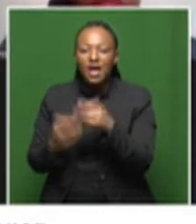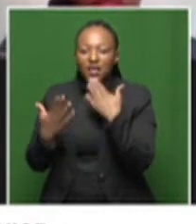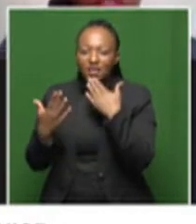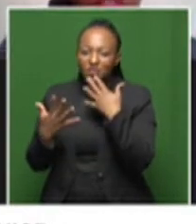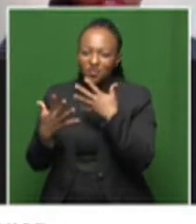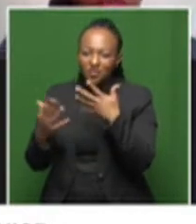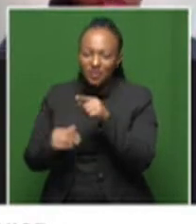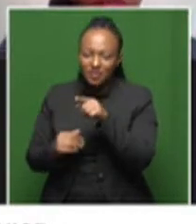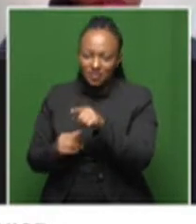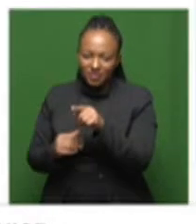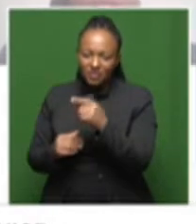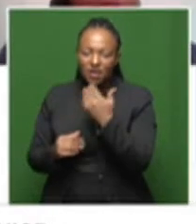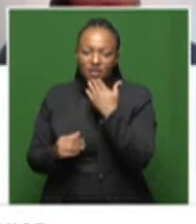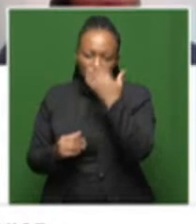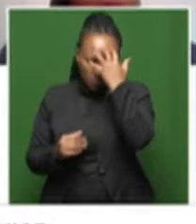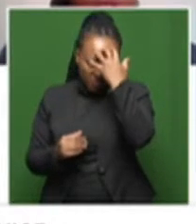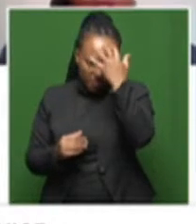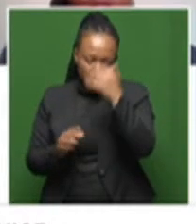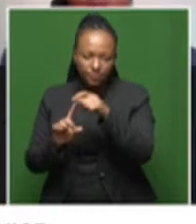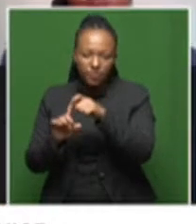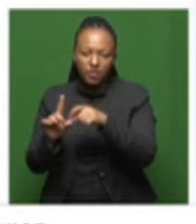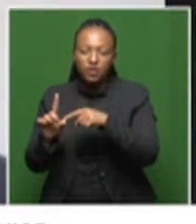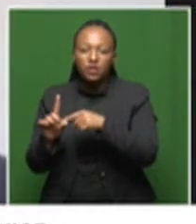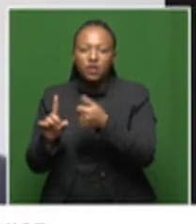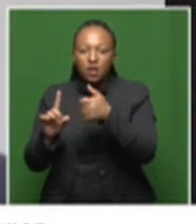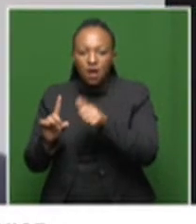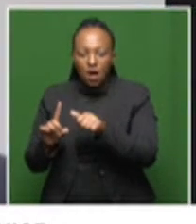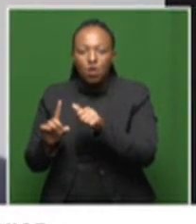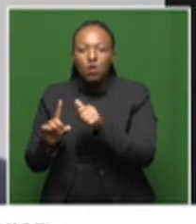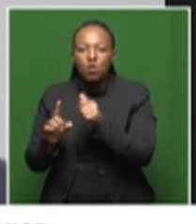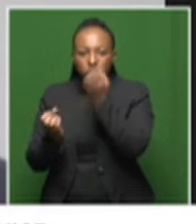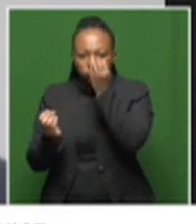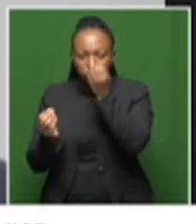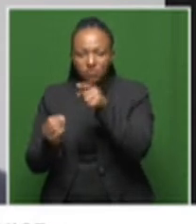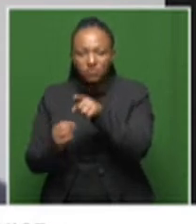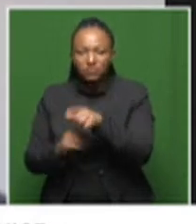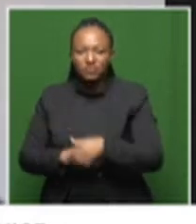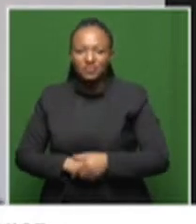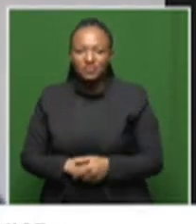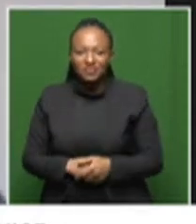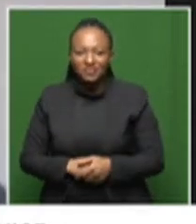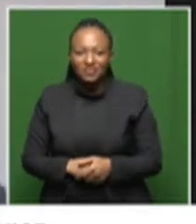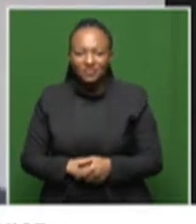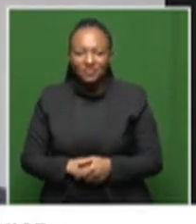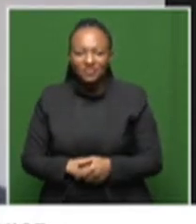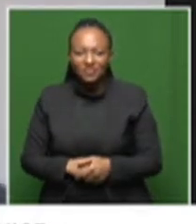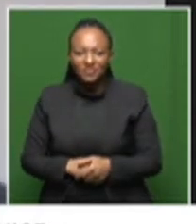Professor Tulio de Oliveira to give us a briefing.